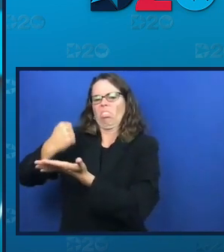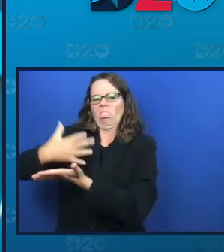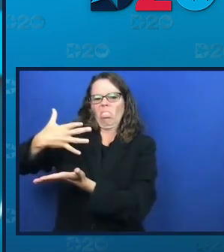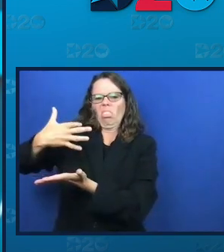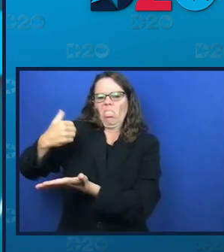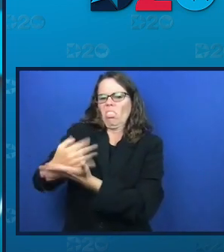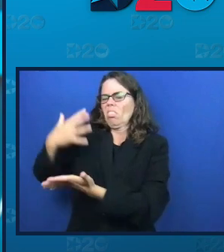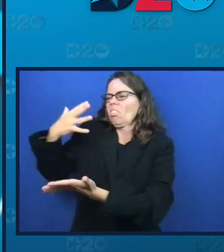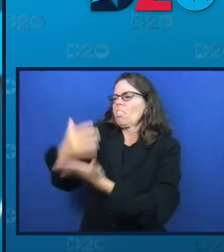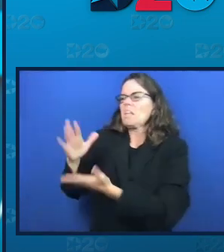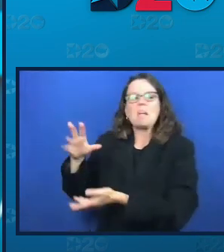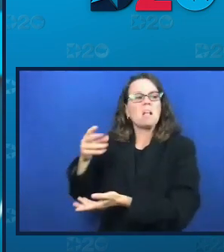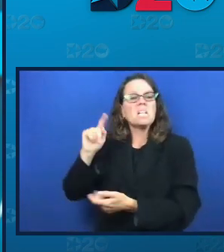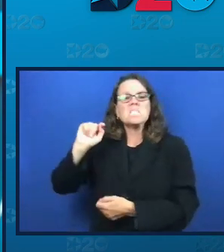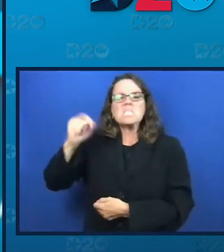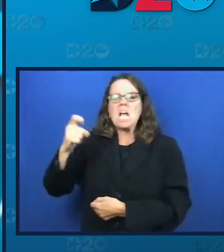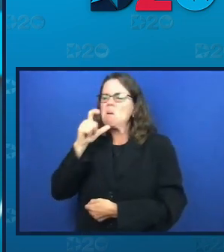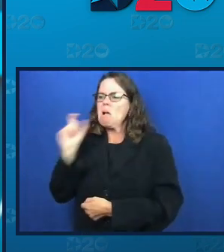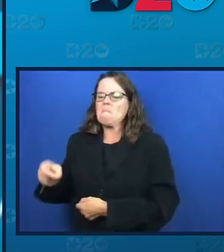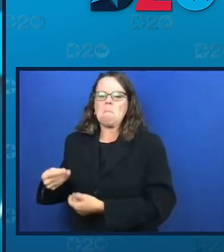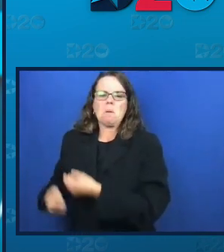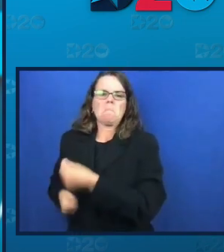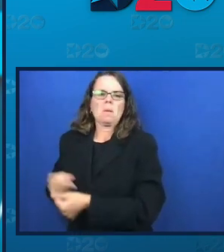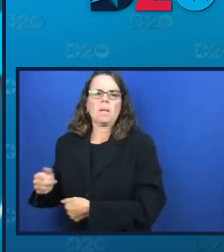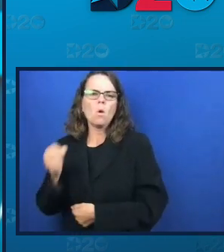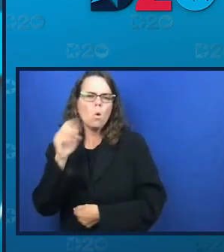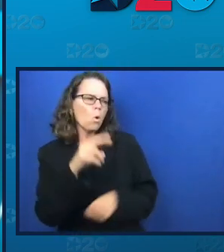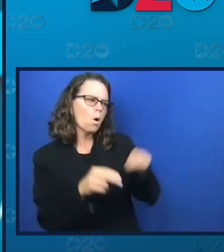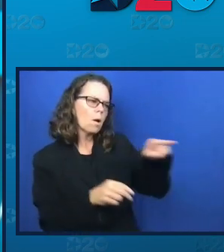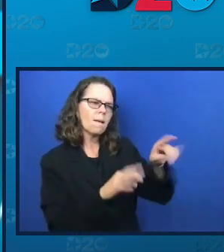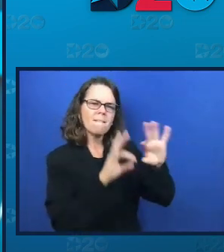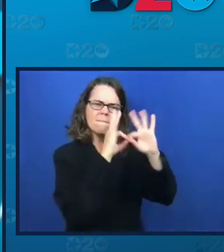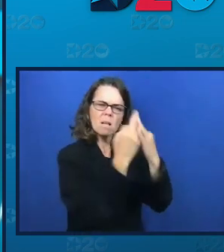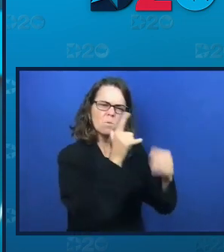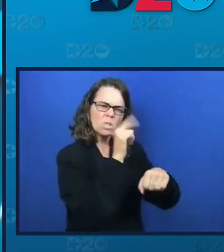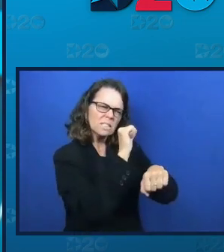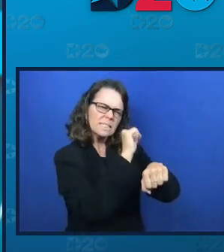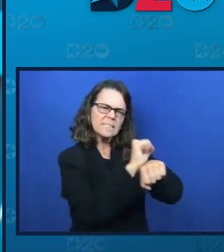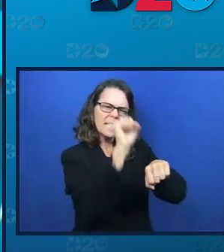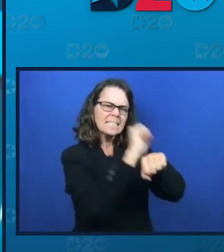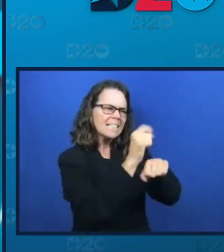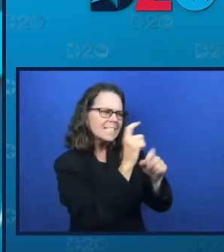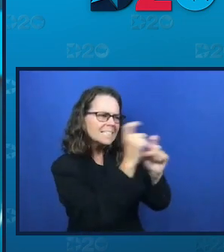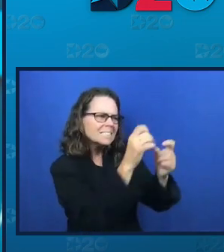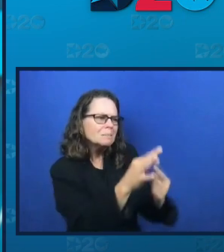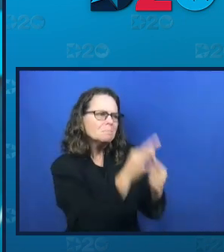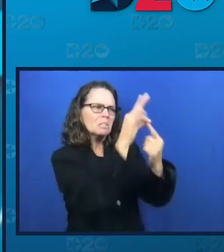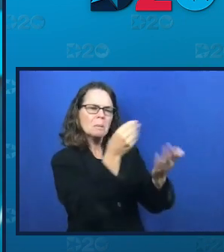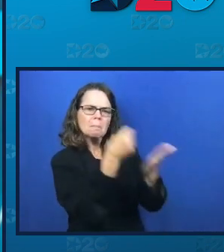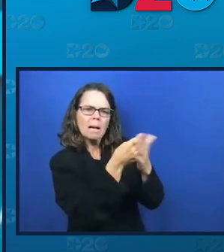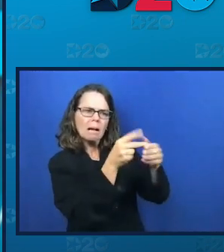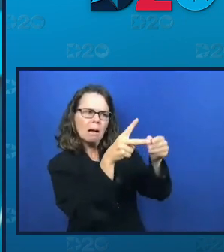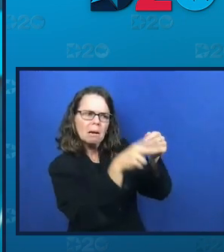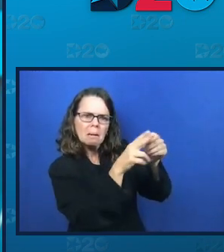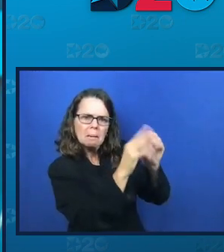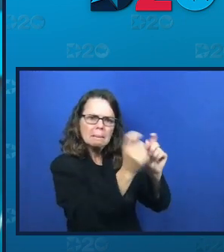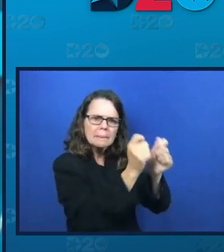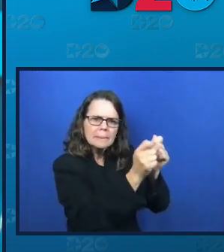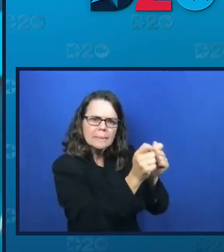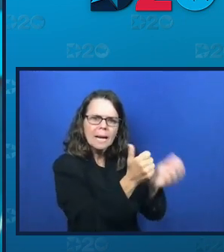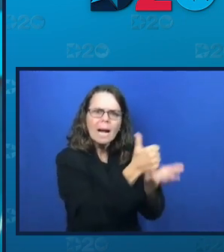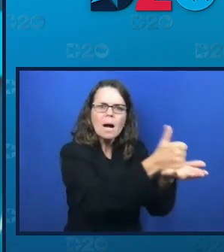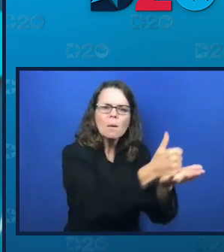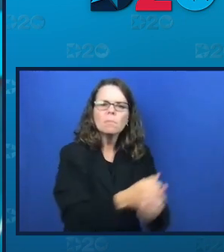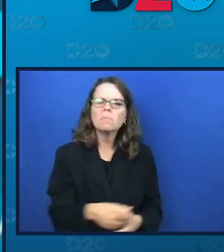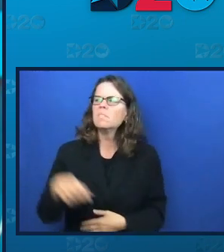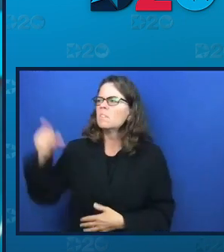Do we want to be a country where medical bills bury people in debt, or one where health care is affordable for